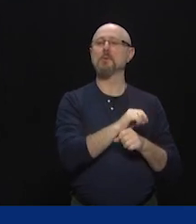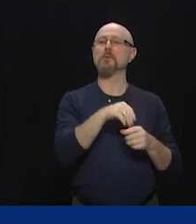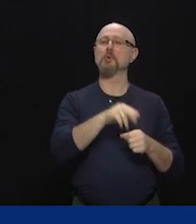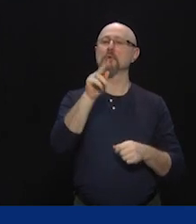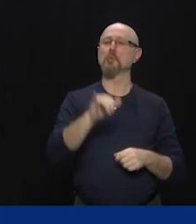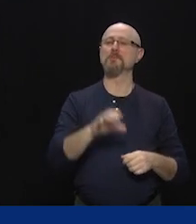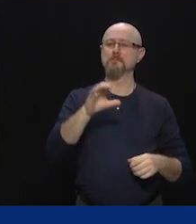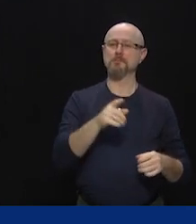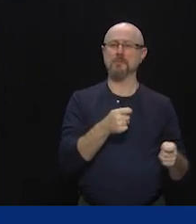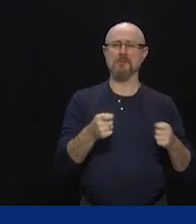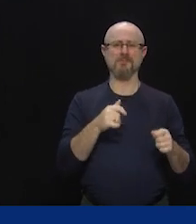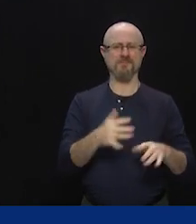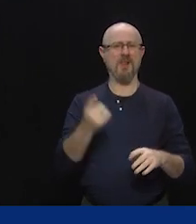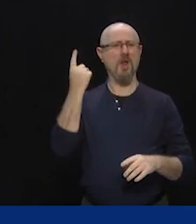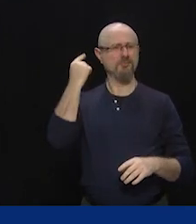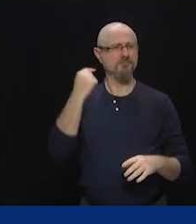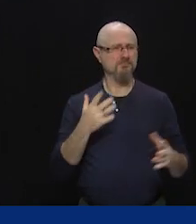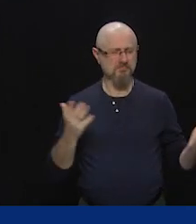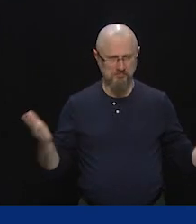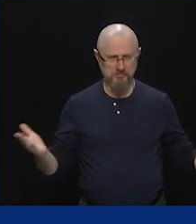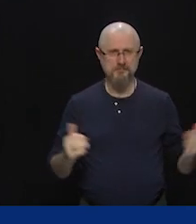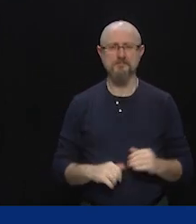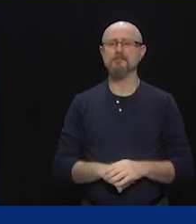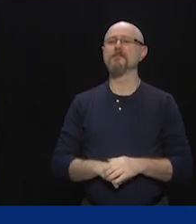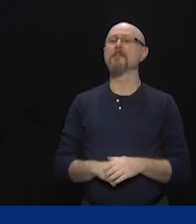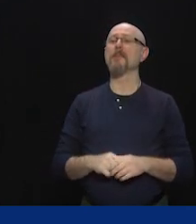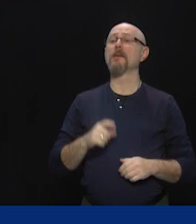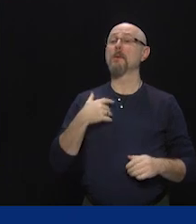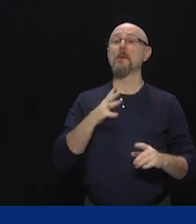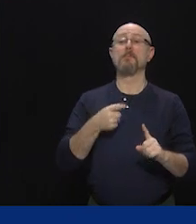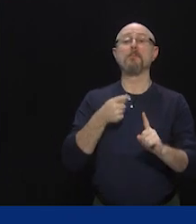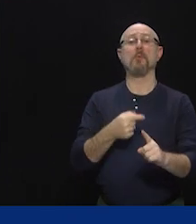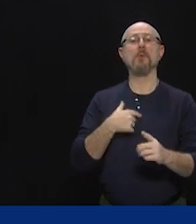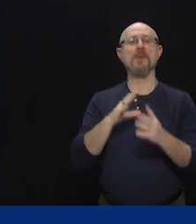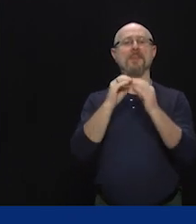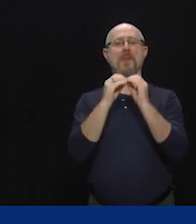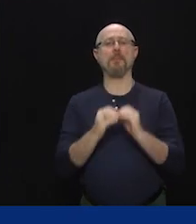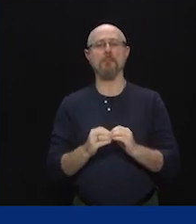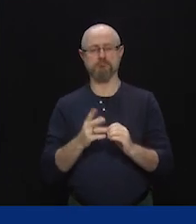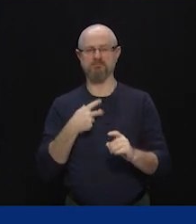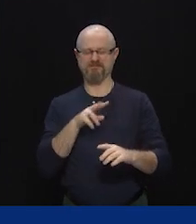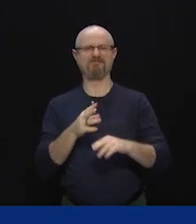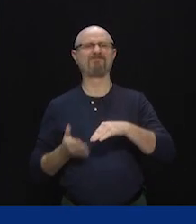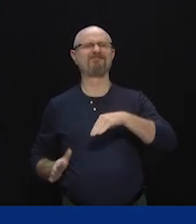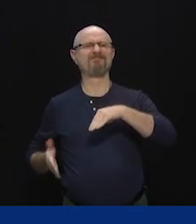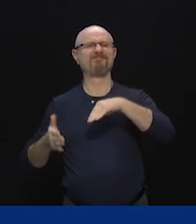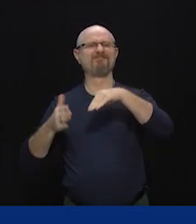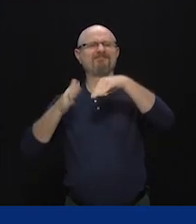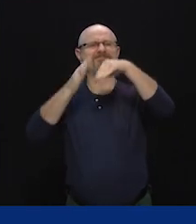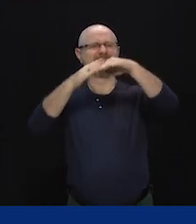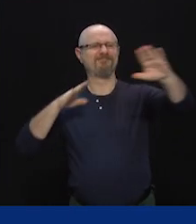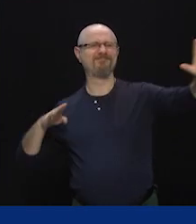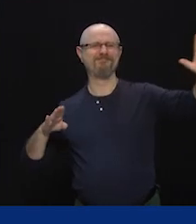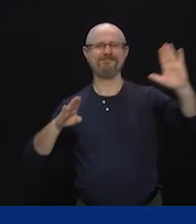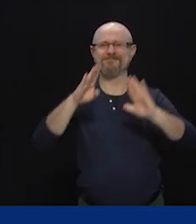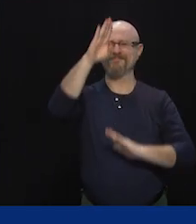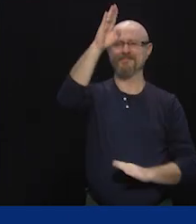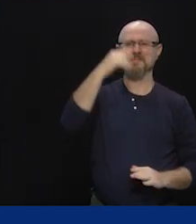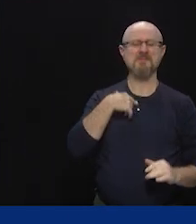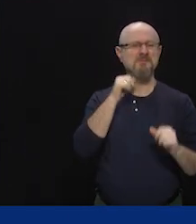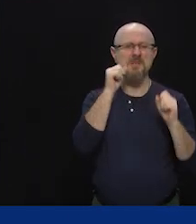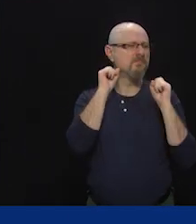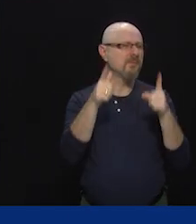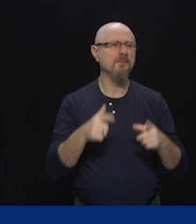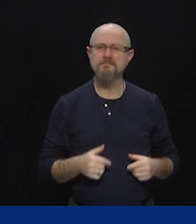pandemic. So what I have to acknowledge is that the numbers are continuing to climb. This has not been a surprise to us, particularly since we started